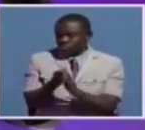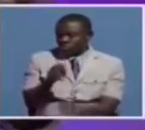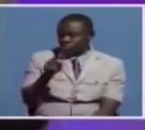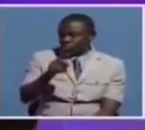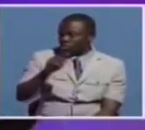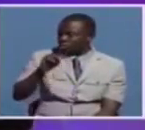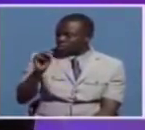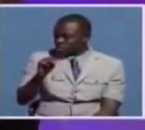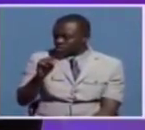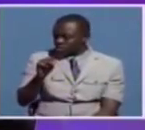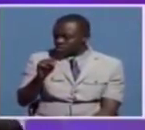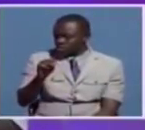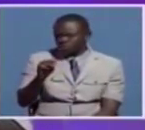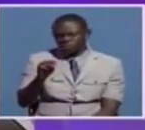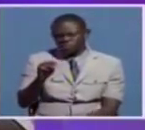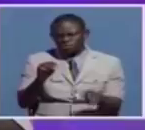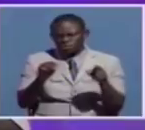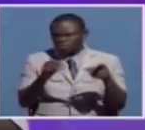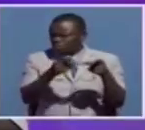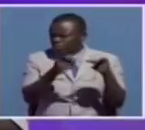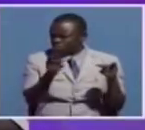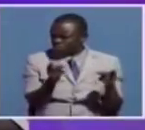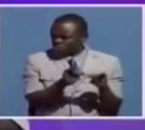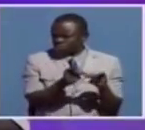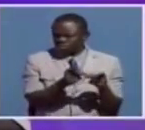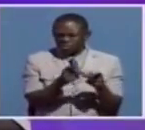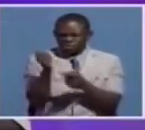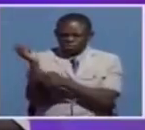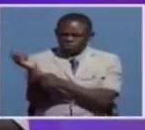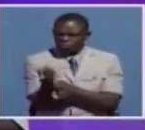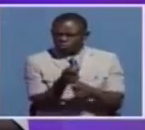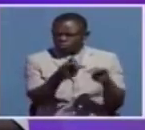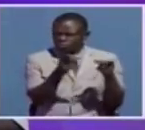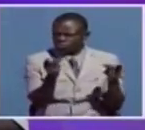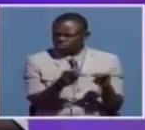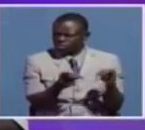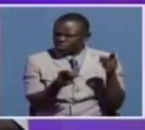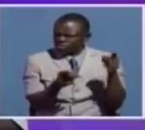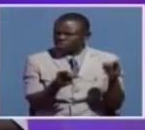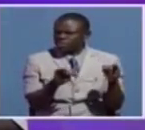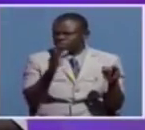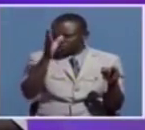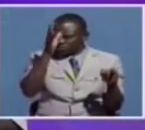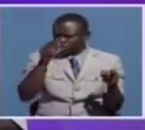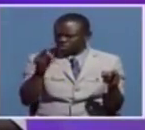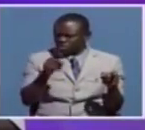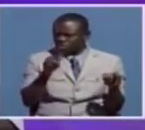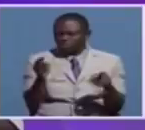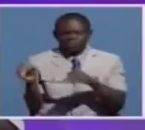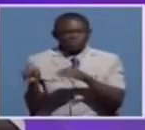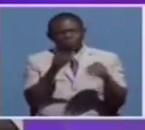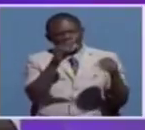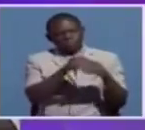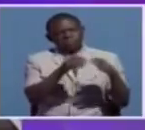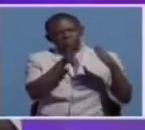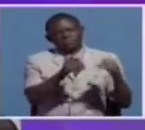offices opposite the golf course. So moved there when he was Prime Minister. So we're staying there. And obviously there was the